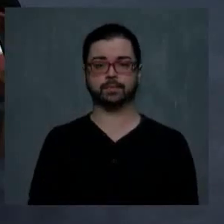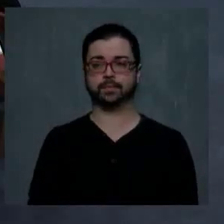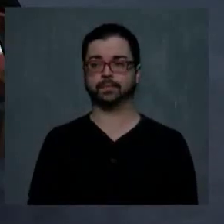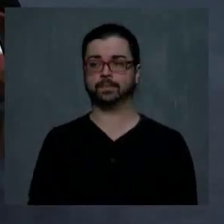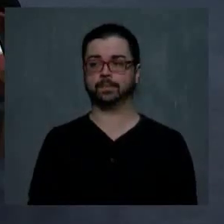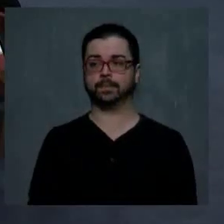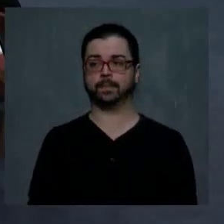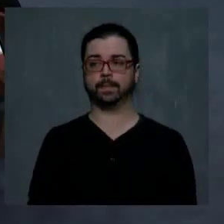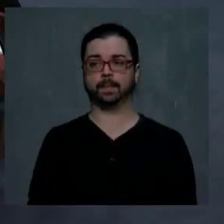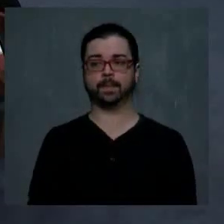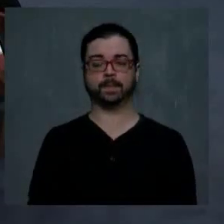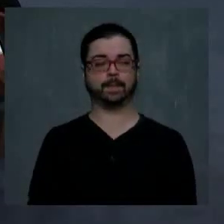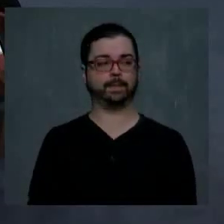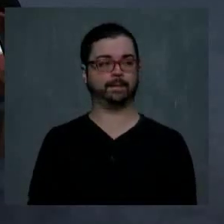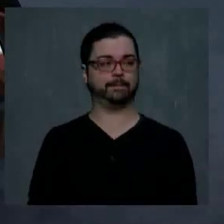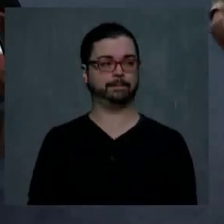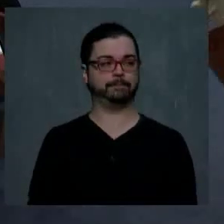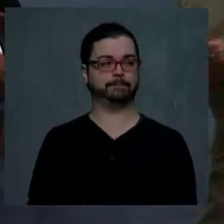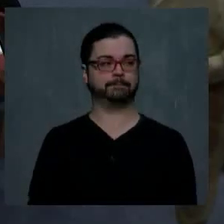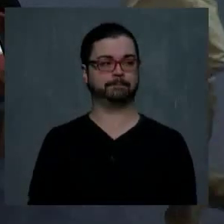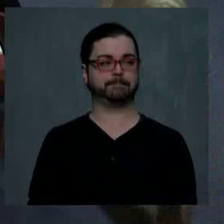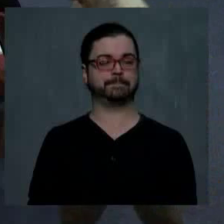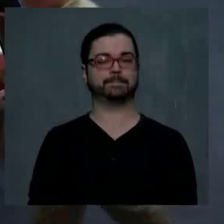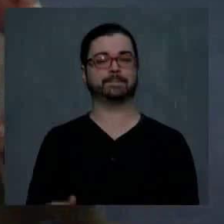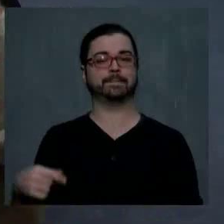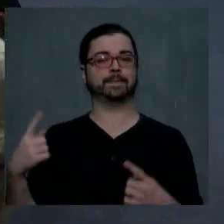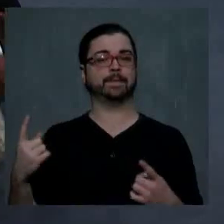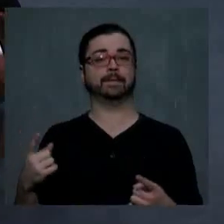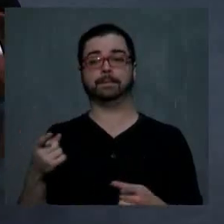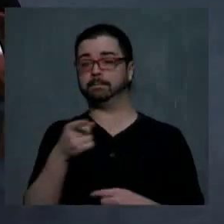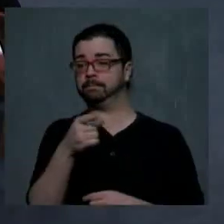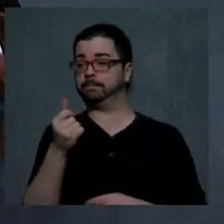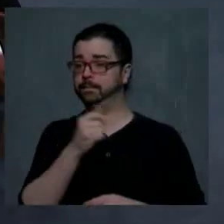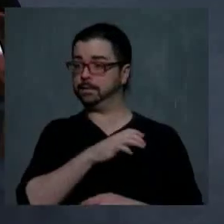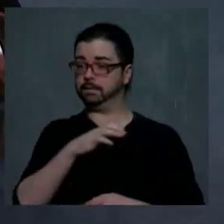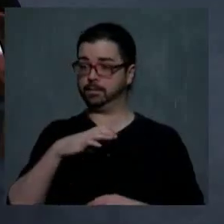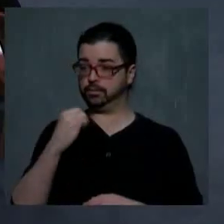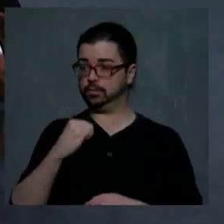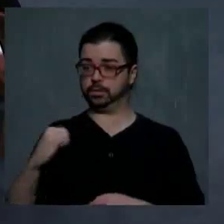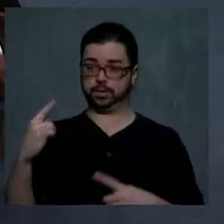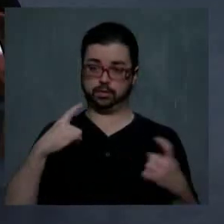Thank you, Mr. Peters. Commissioners, questions, comments?